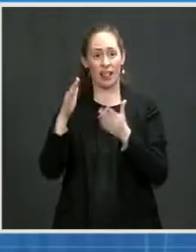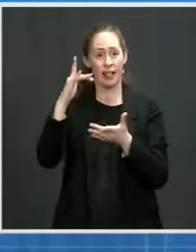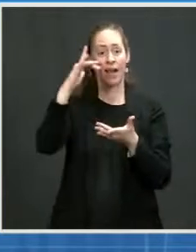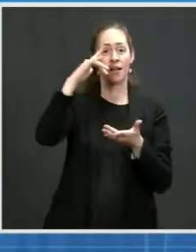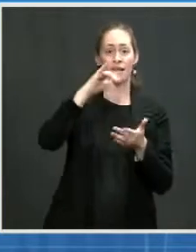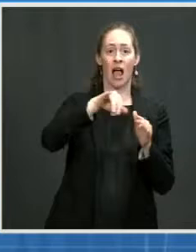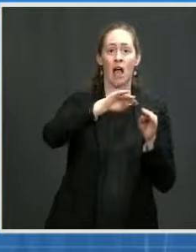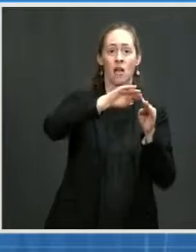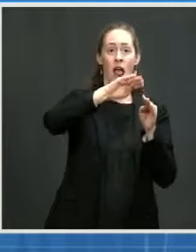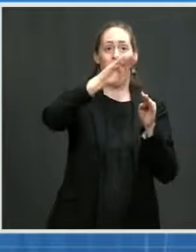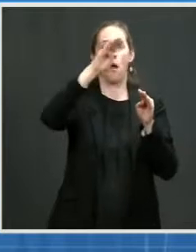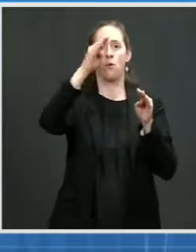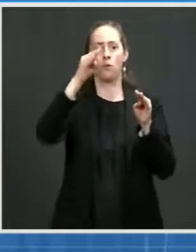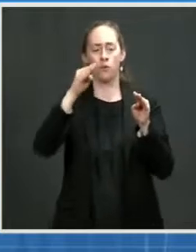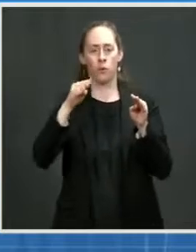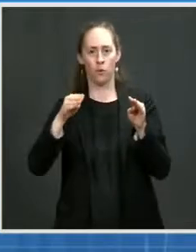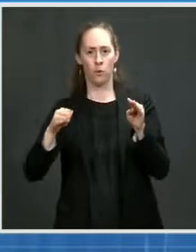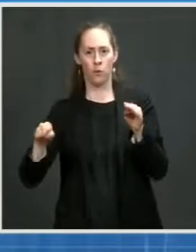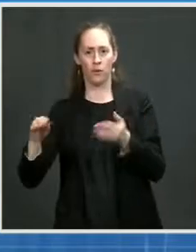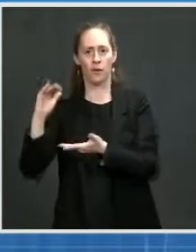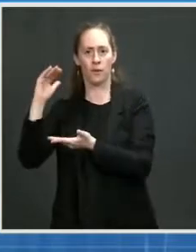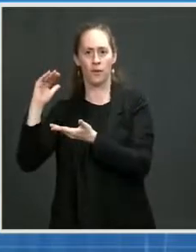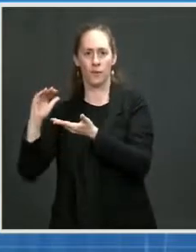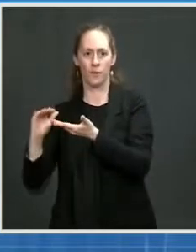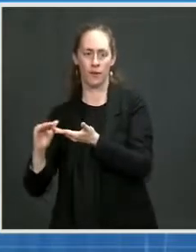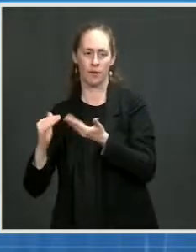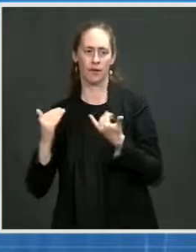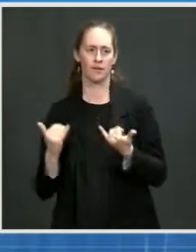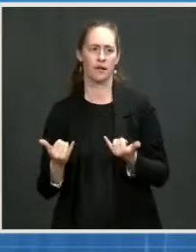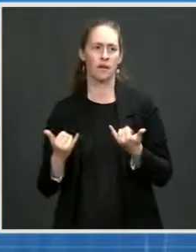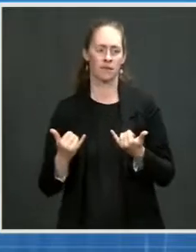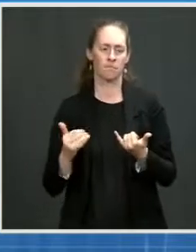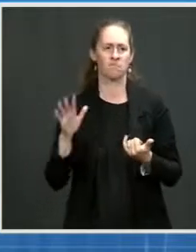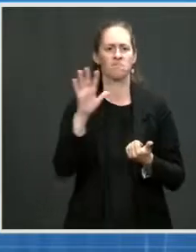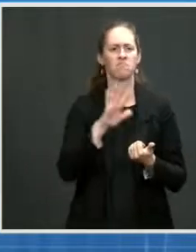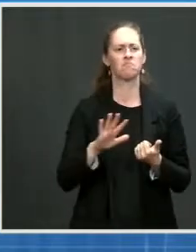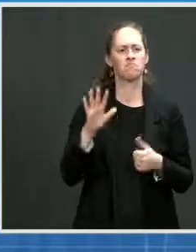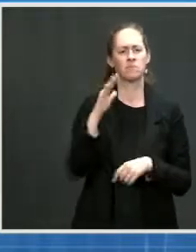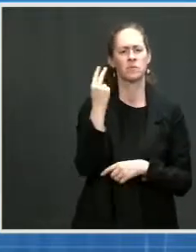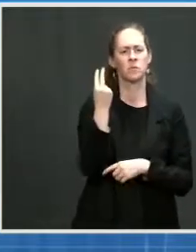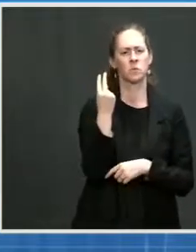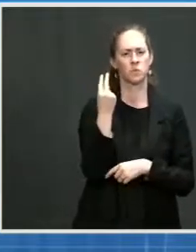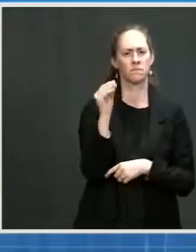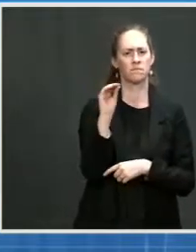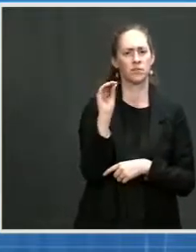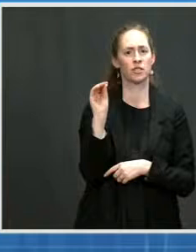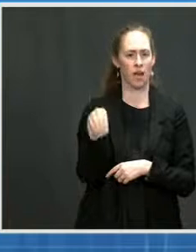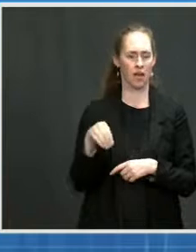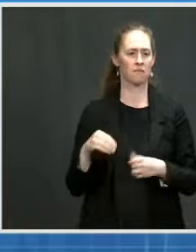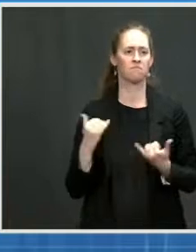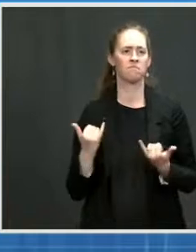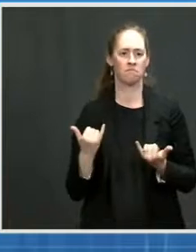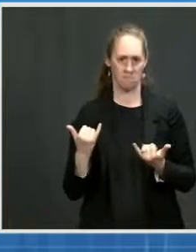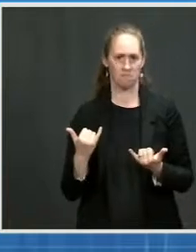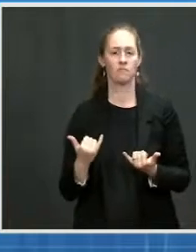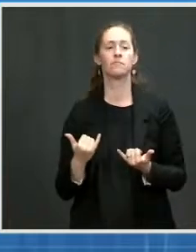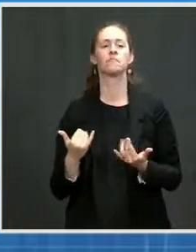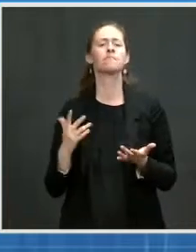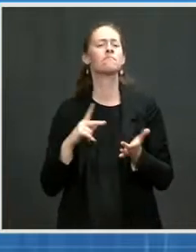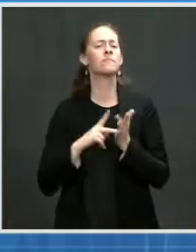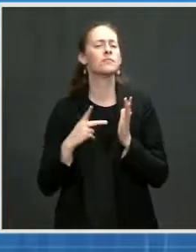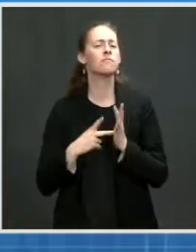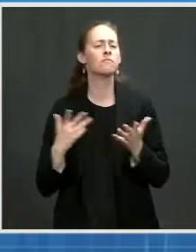of about a year, such that we're down to around 2% or so. This is due not only to being able to take care of people better